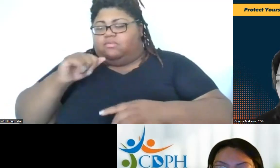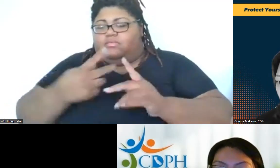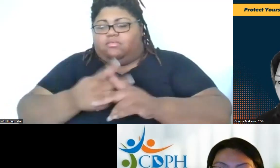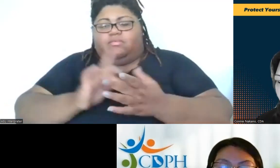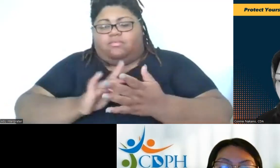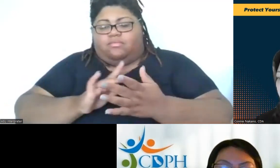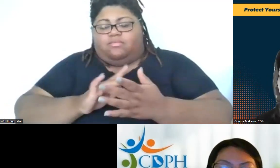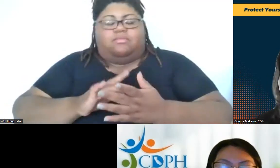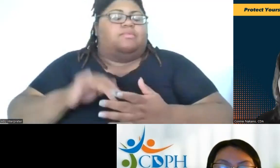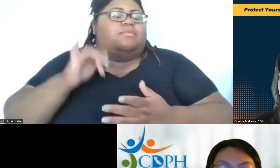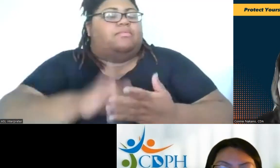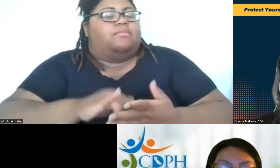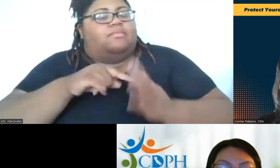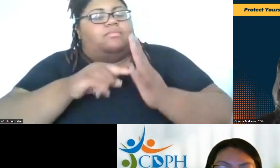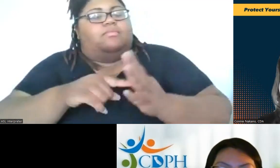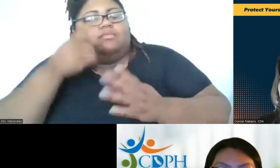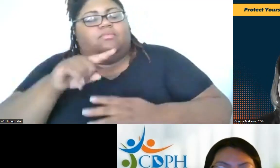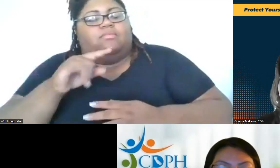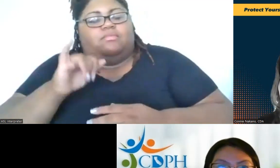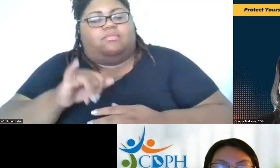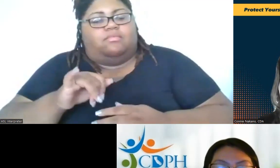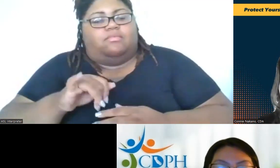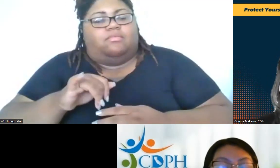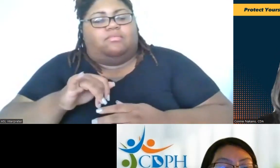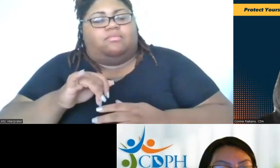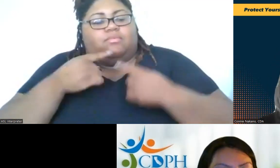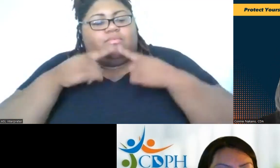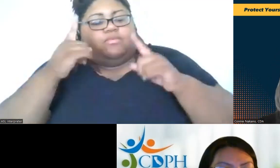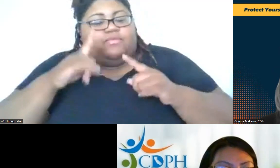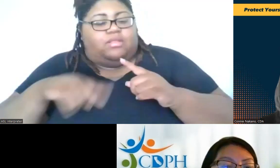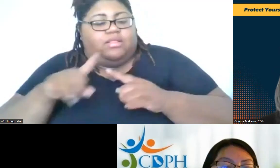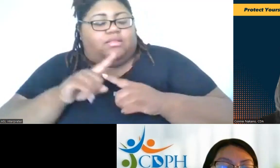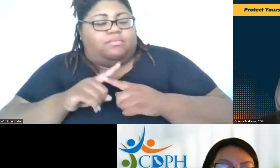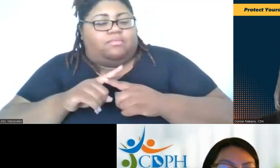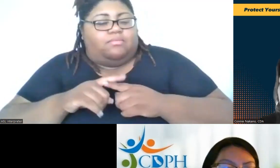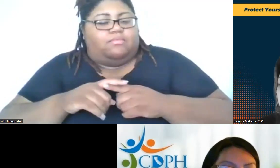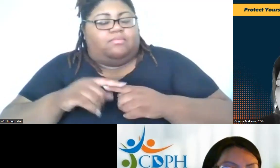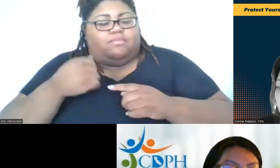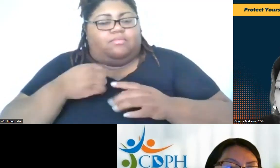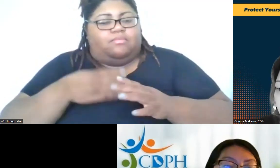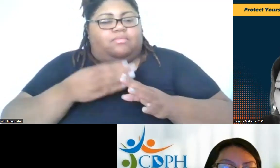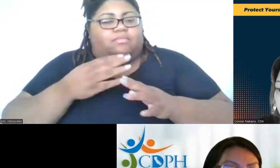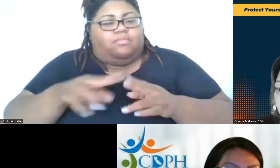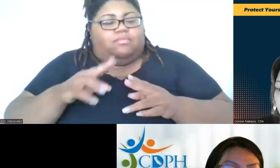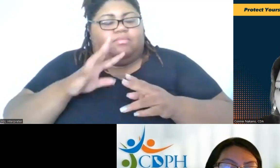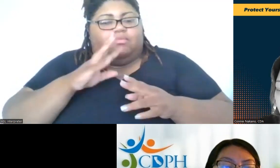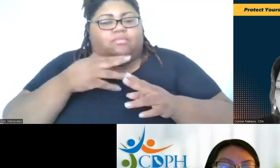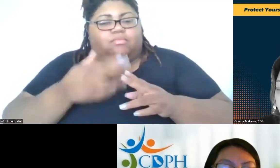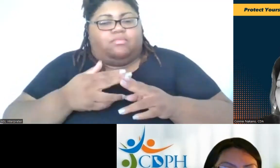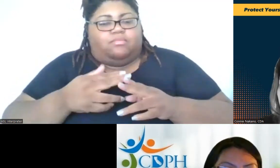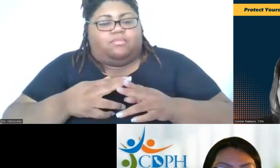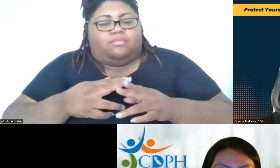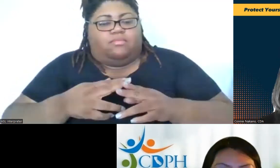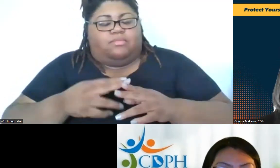should find a medication that is able to work for them. I'll briefly mention the monoclonals because you probably heard that